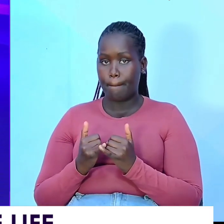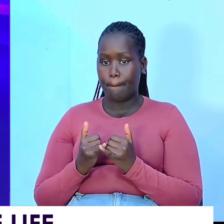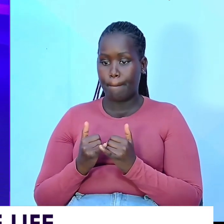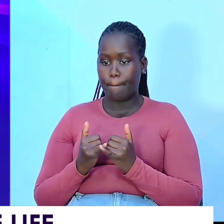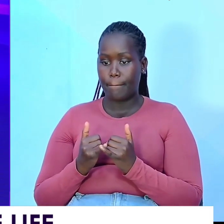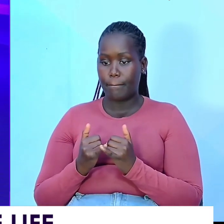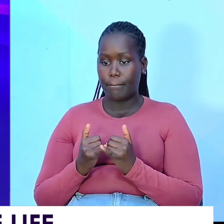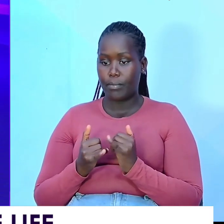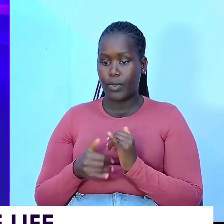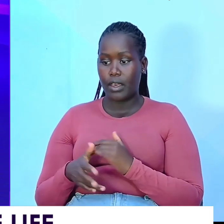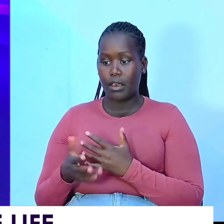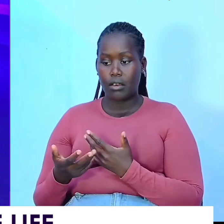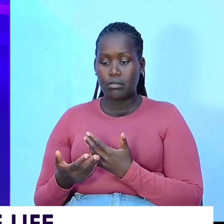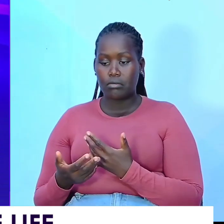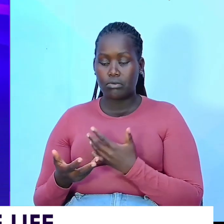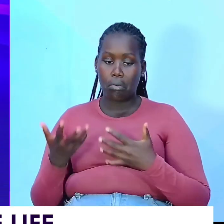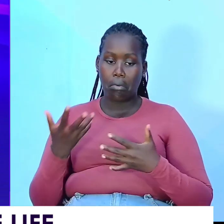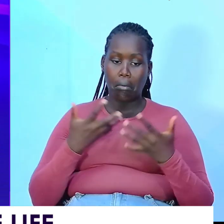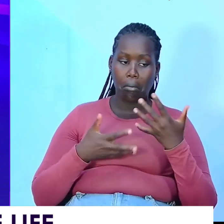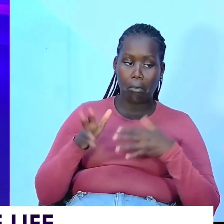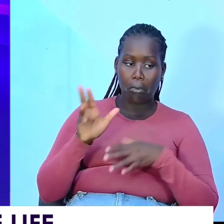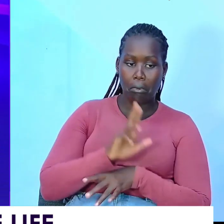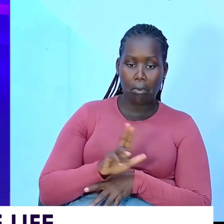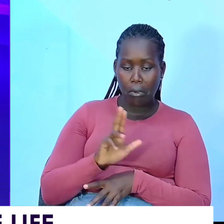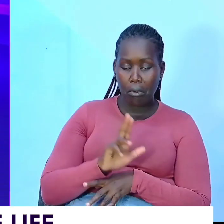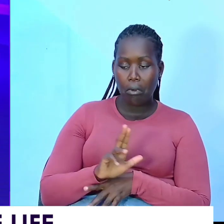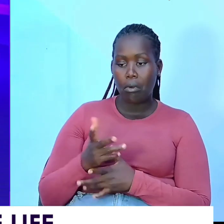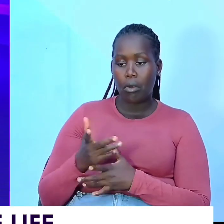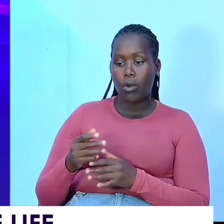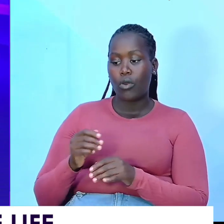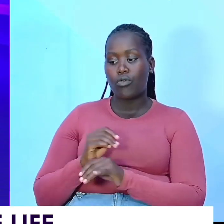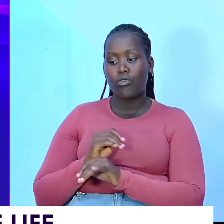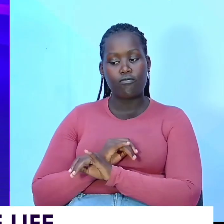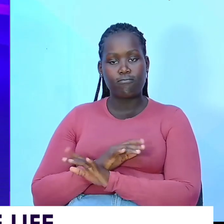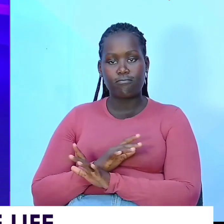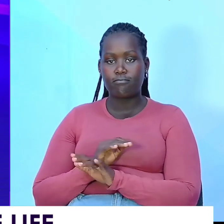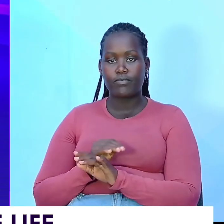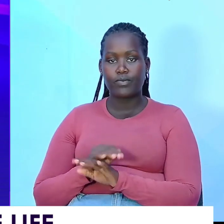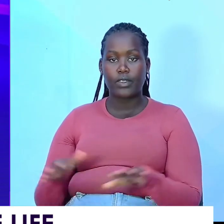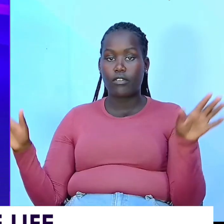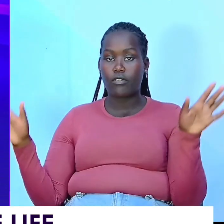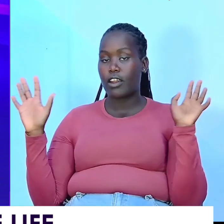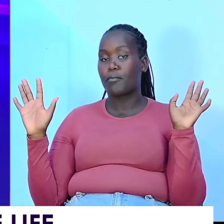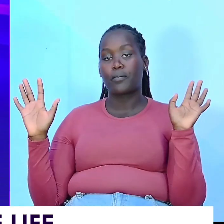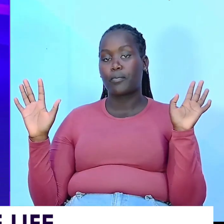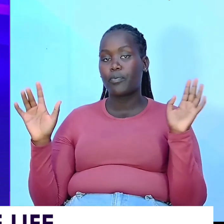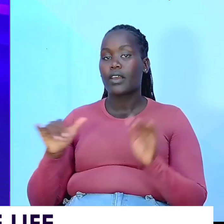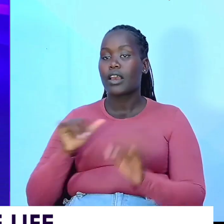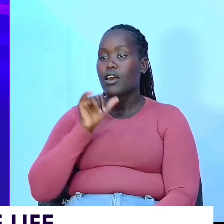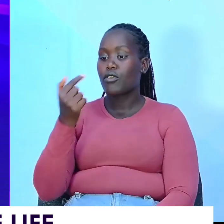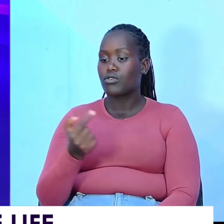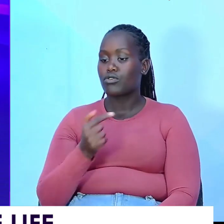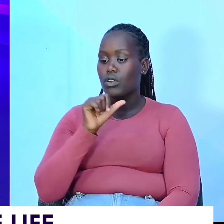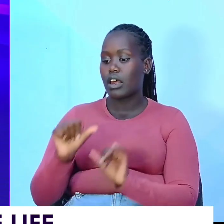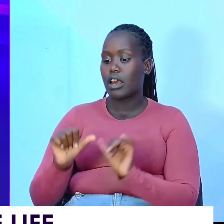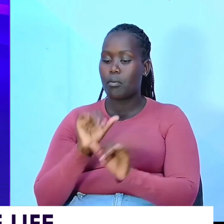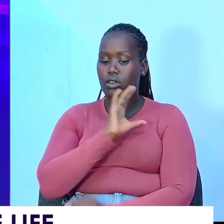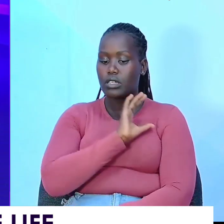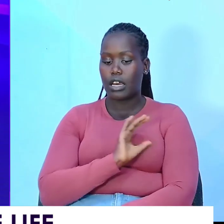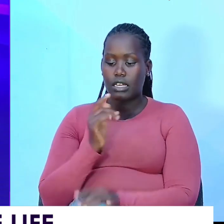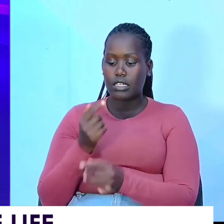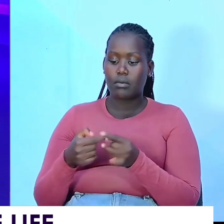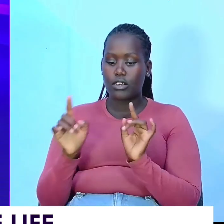engage, I've already. Then it's already, you've washed your hands. You've washed your hands, not just about their character, but also about